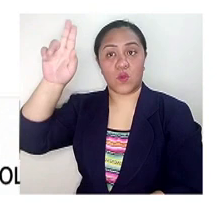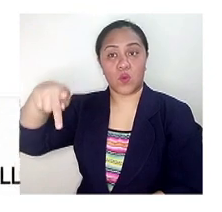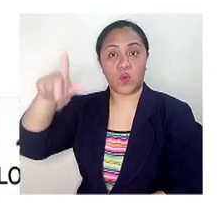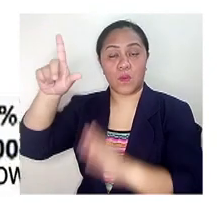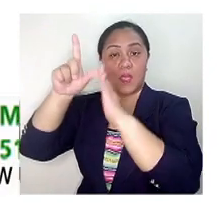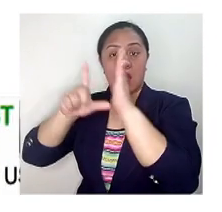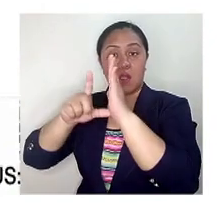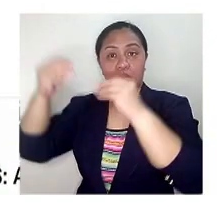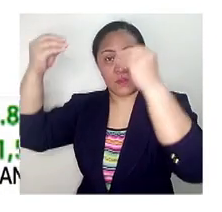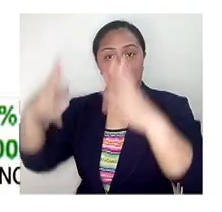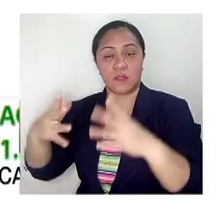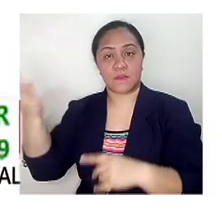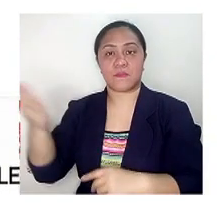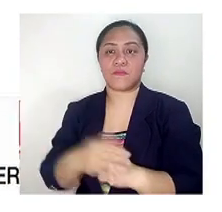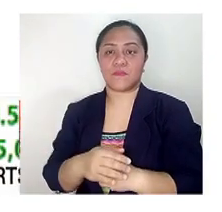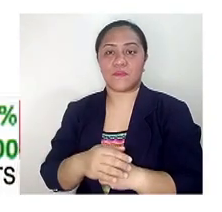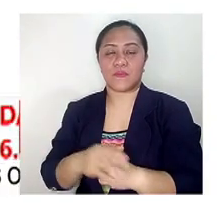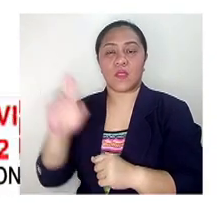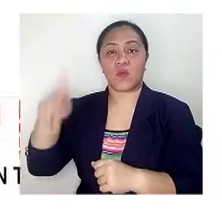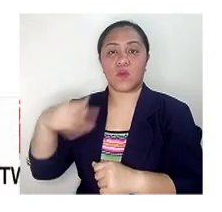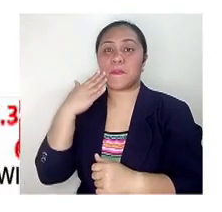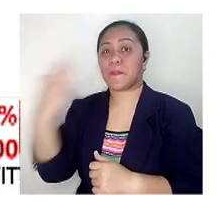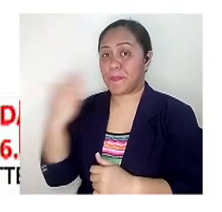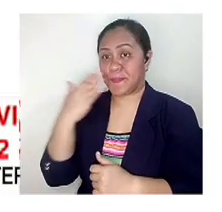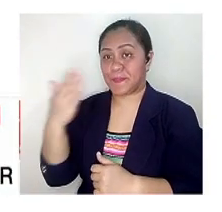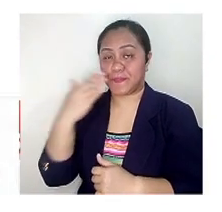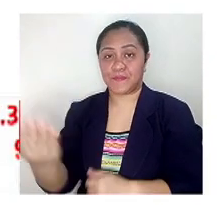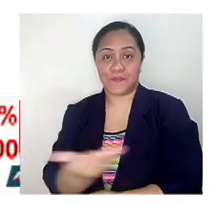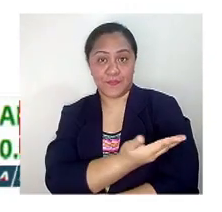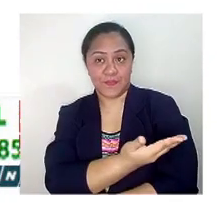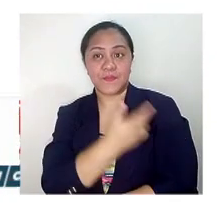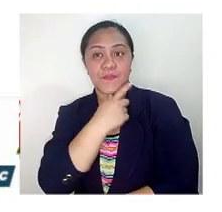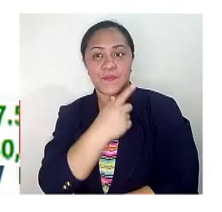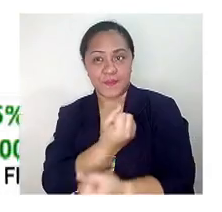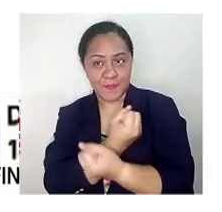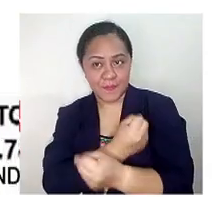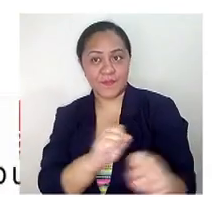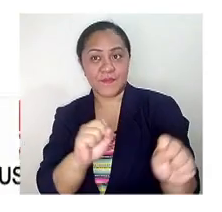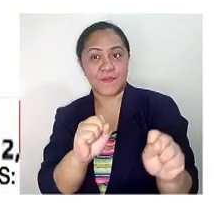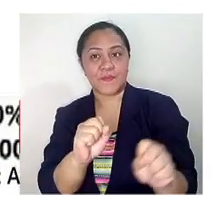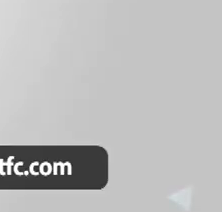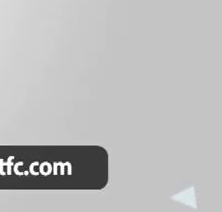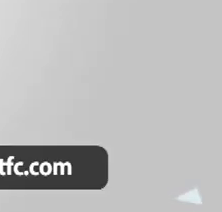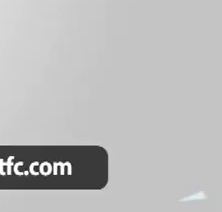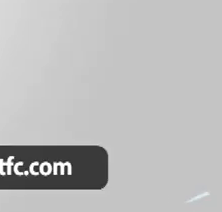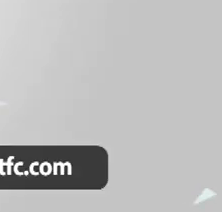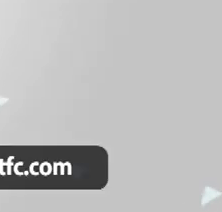from the University of the Philippines, thank you so much for joining us today. You keep safe, Doctor, and thanks again for being with us this afternoon.